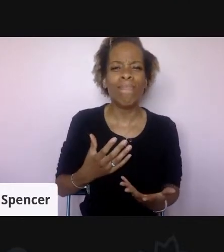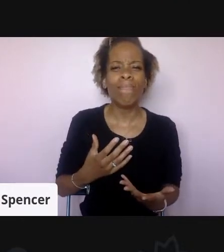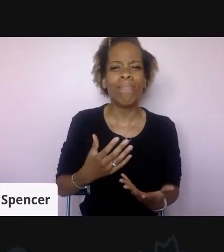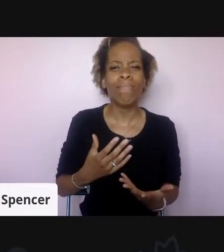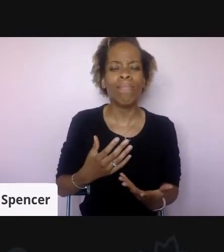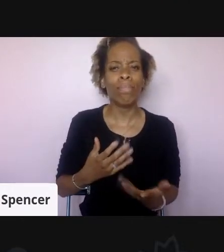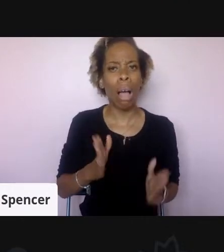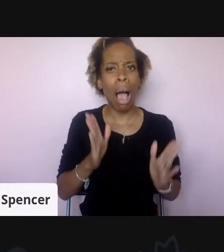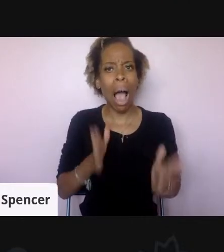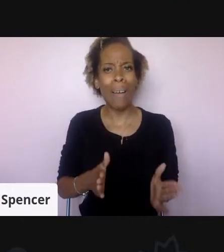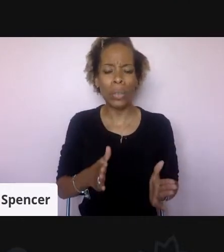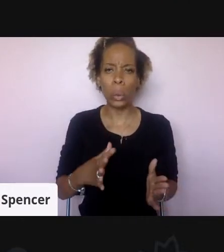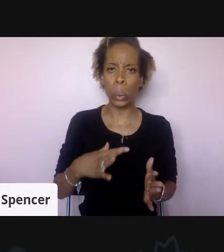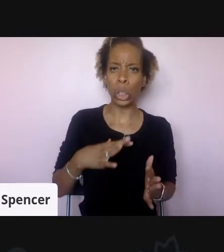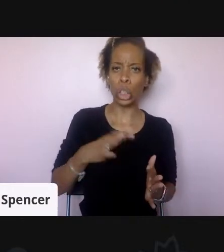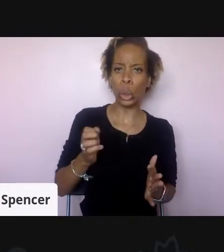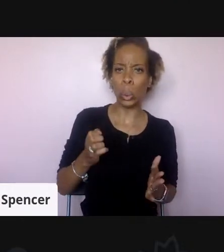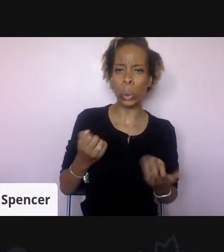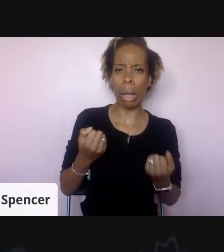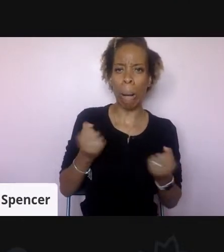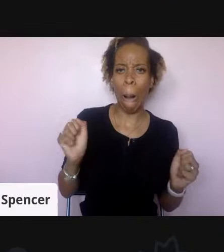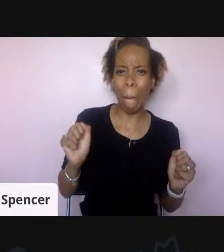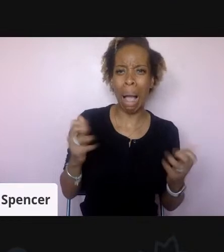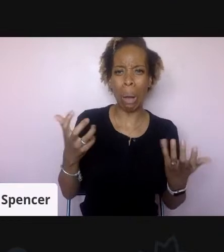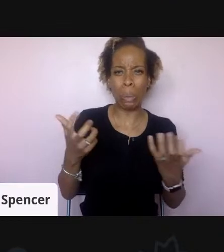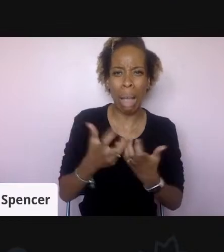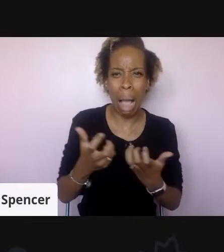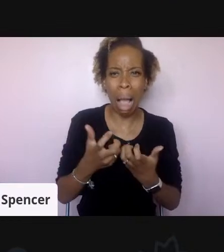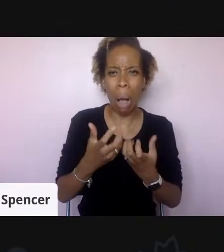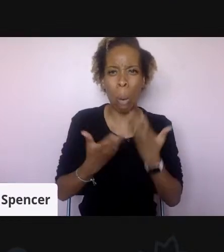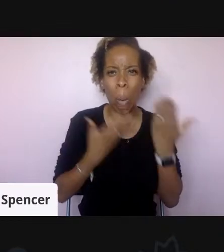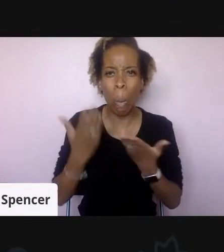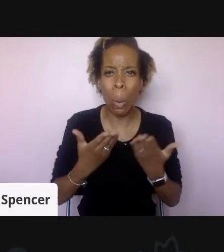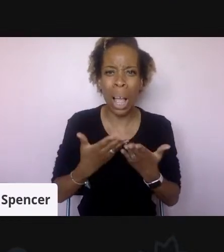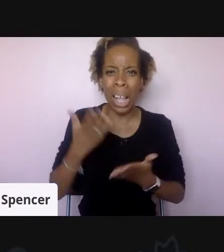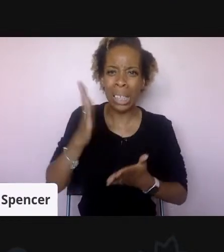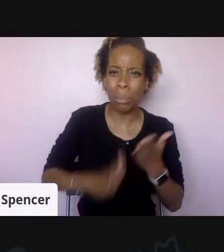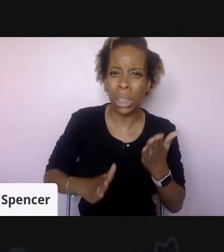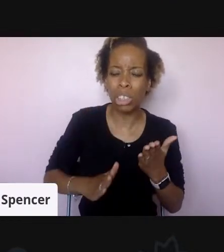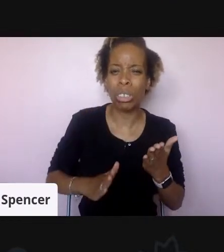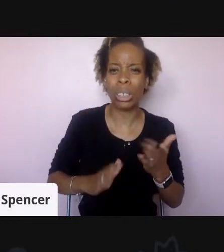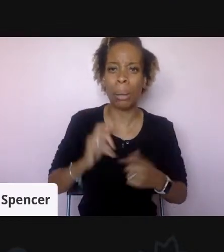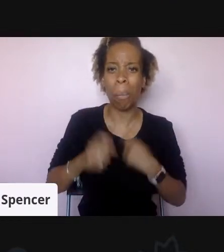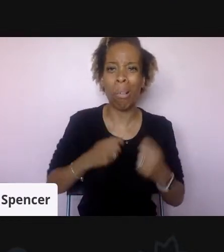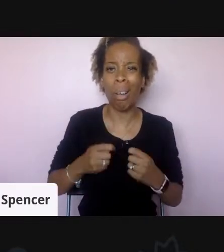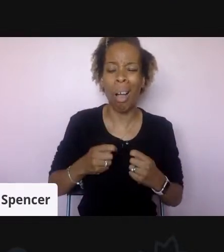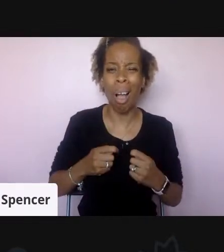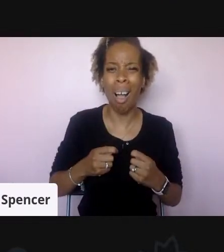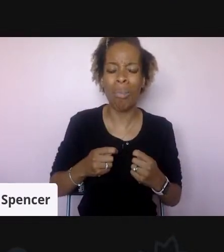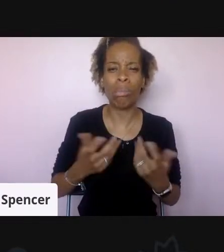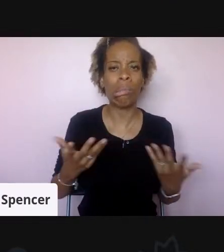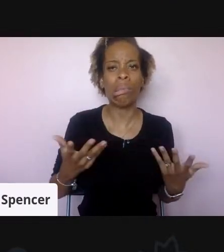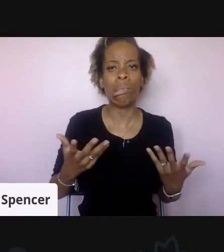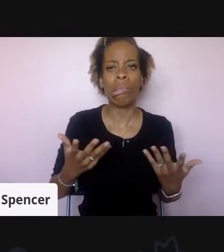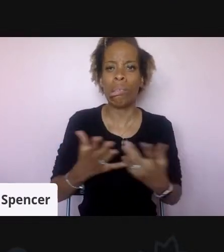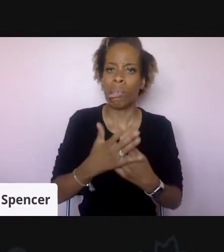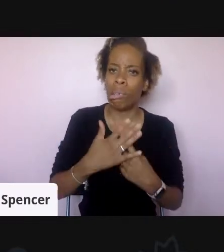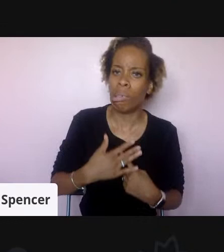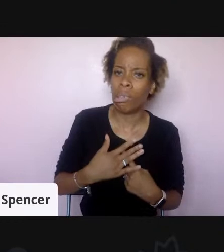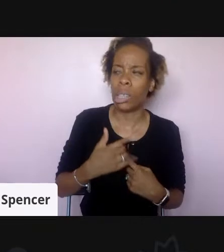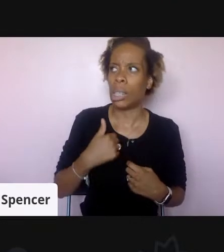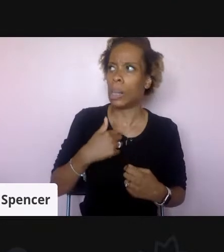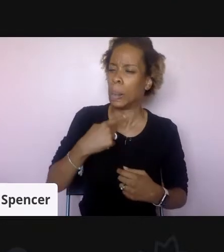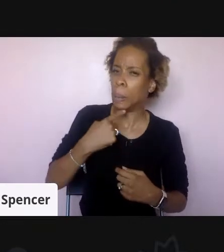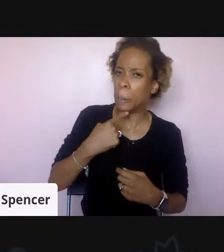as, talks about in terms of experience, puts in the background to not talk about because they feel it